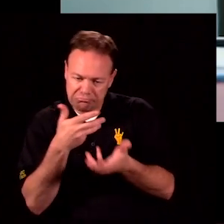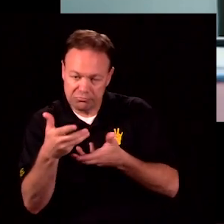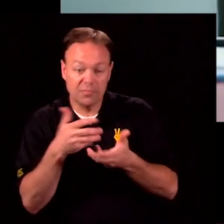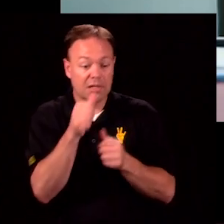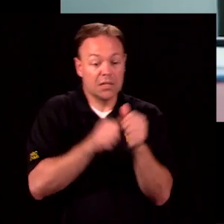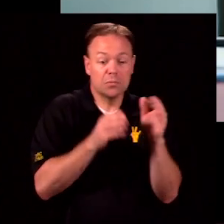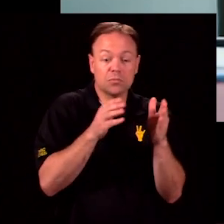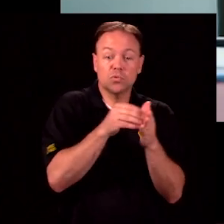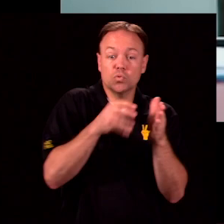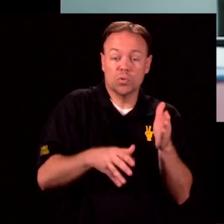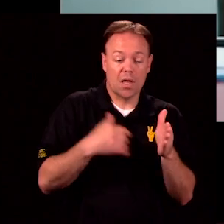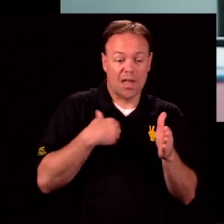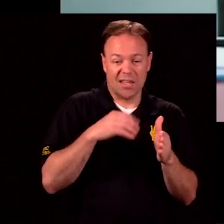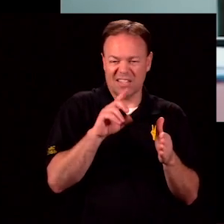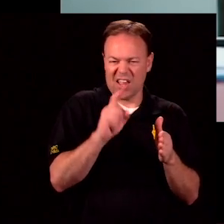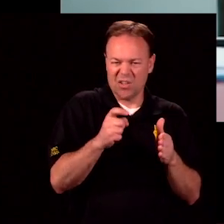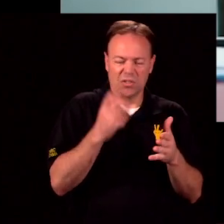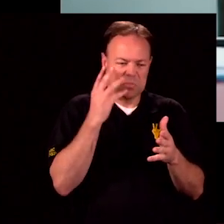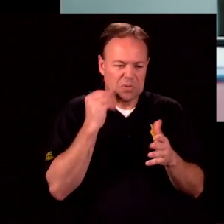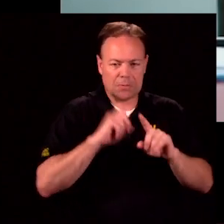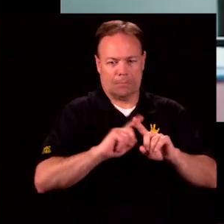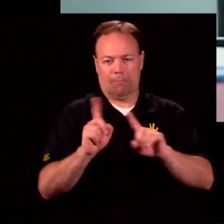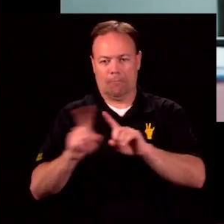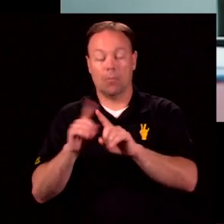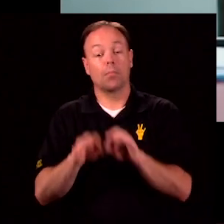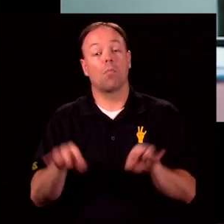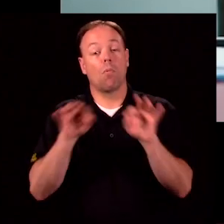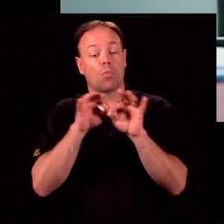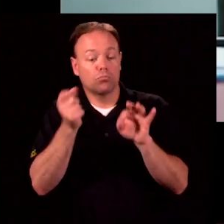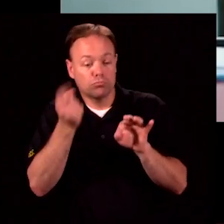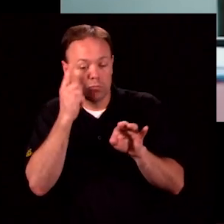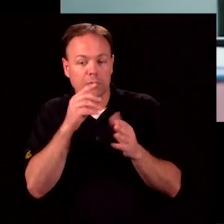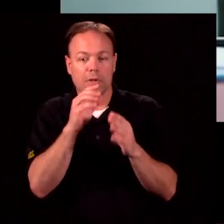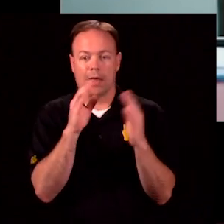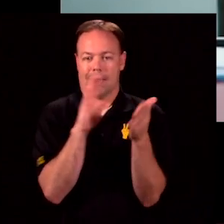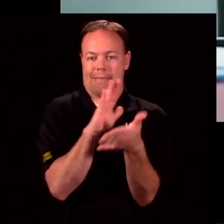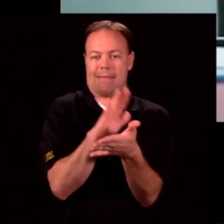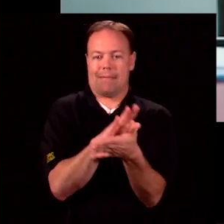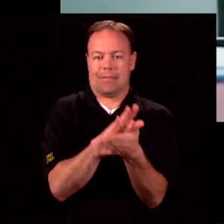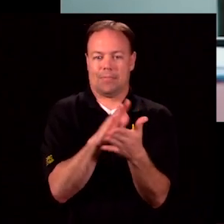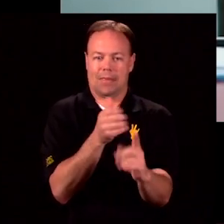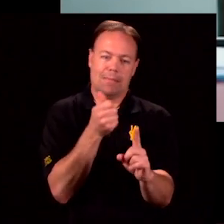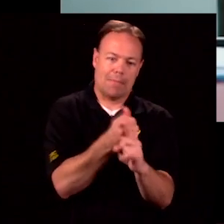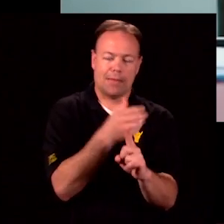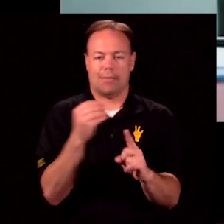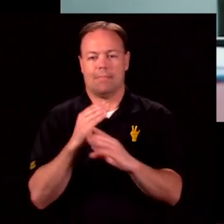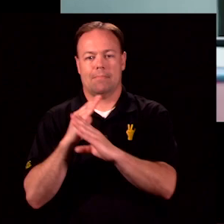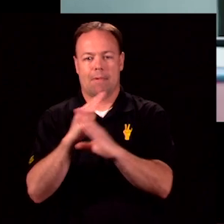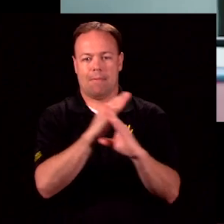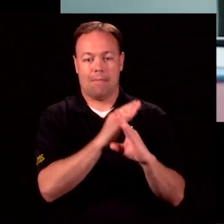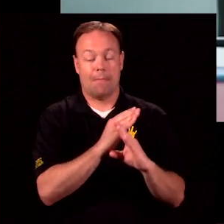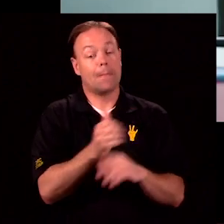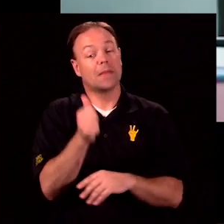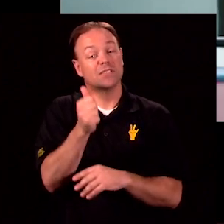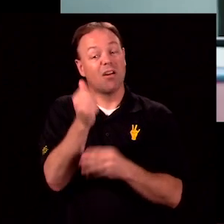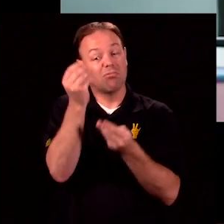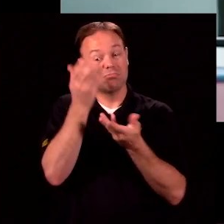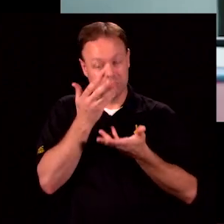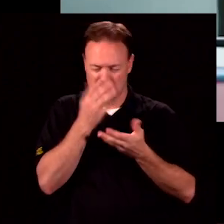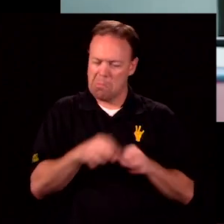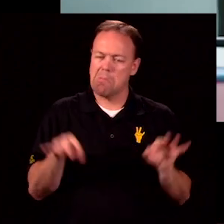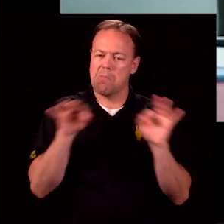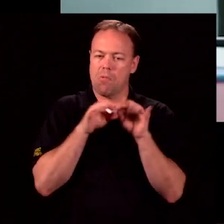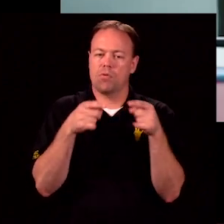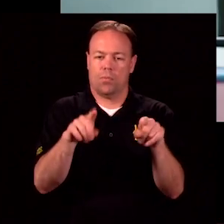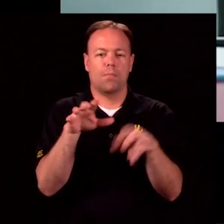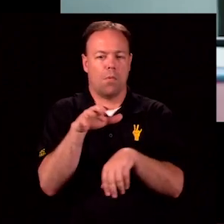differently, and it is important to understand the academic impact and barriers. Self-disclosure is paramount during this